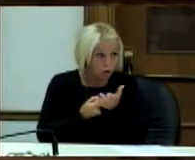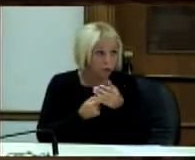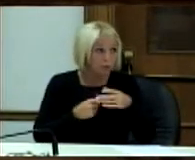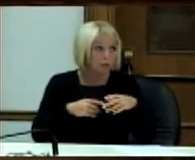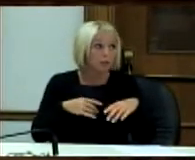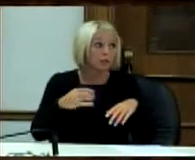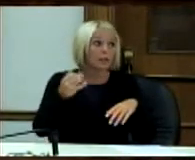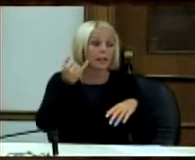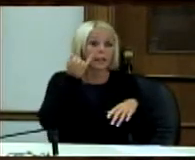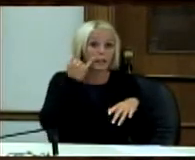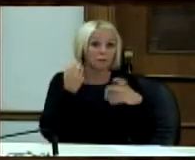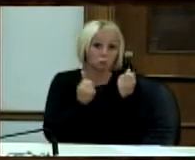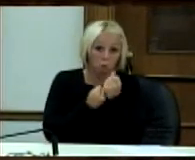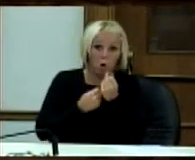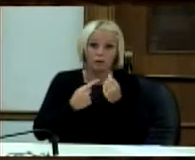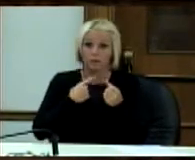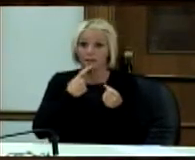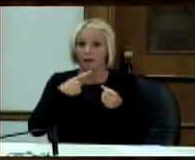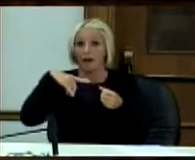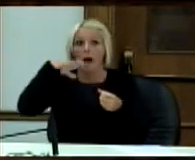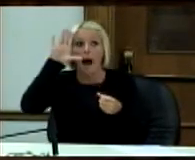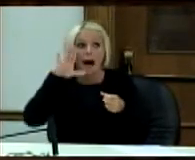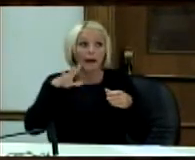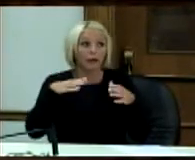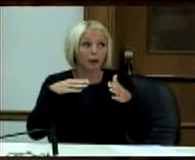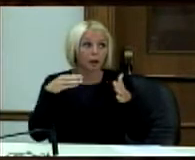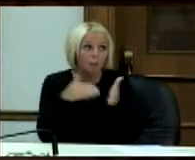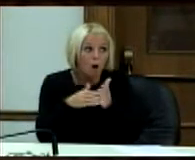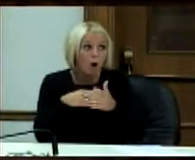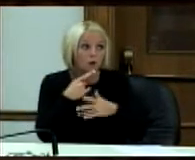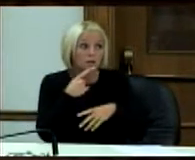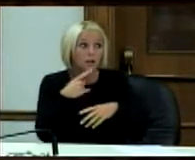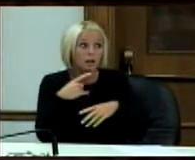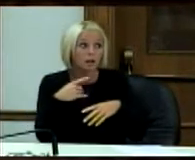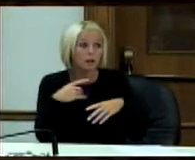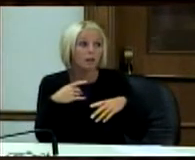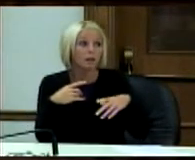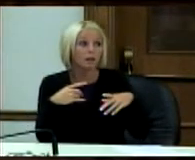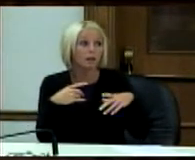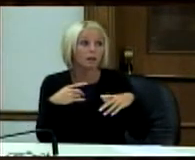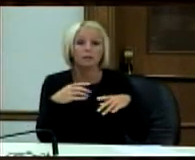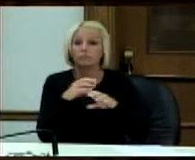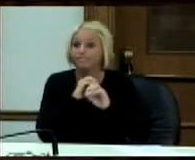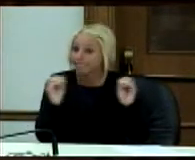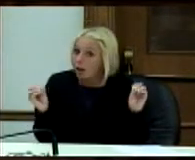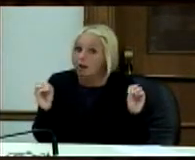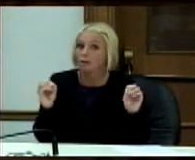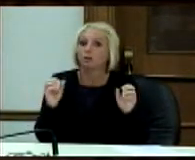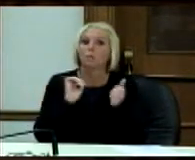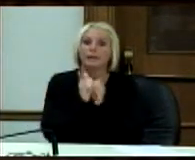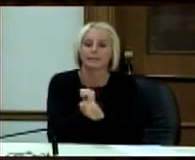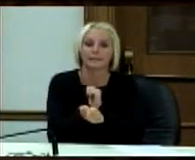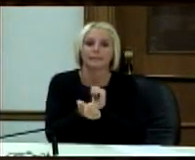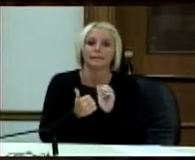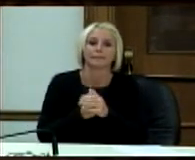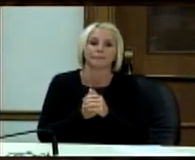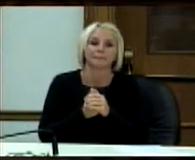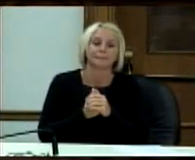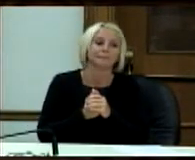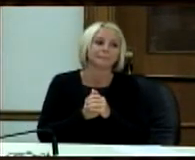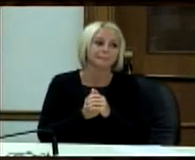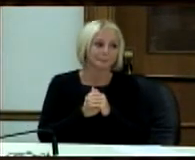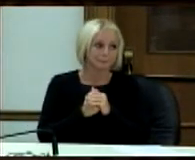Hearing none, all those in favor signify by saying aye. Aye. Opposed, same sign. Motion carries.